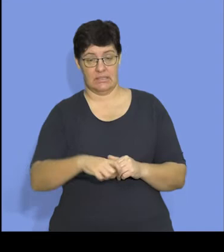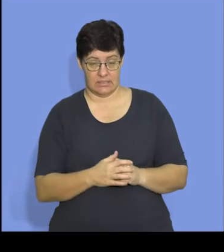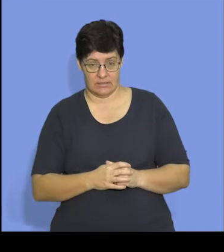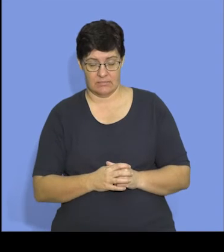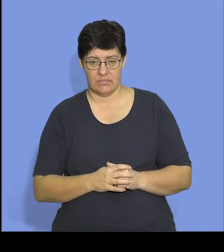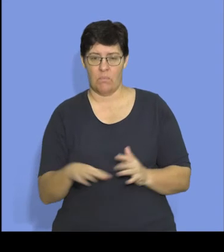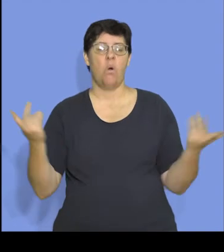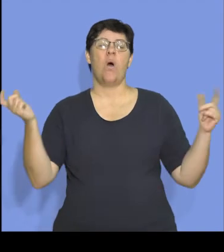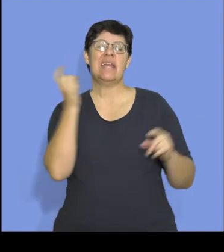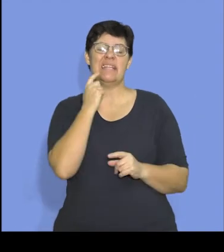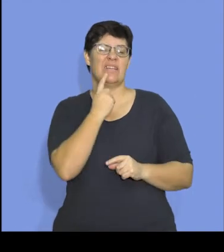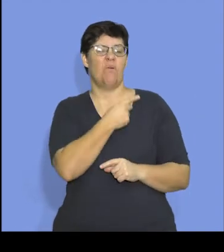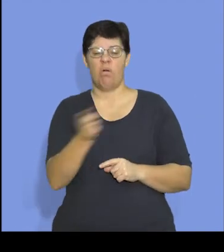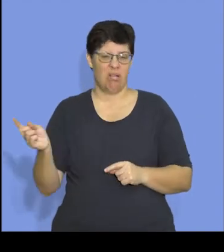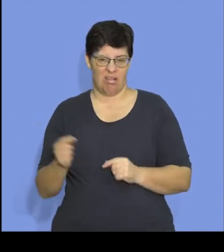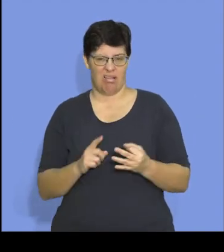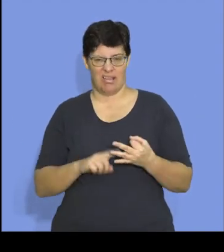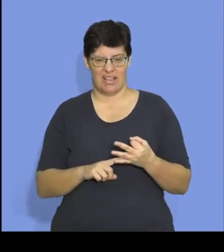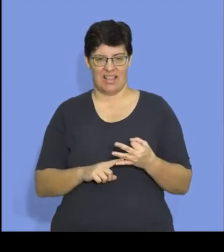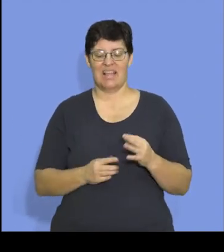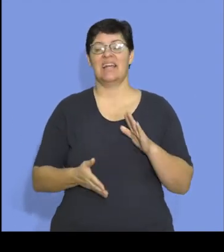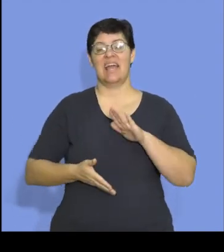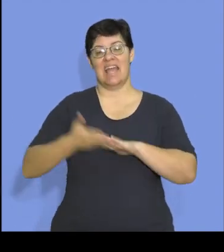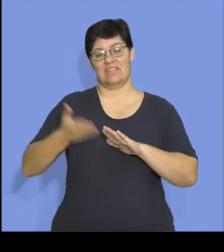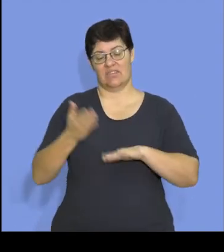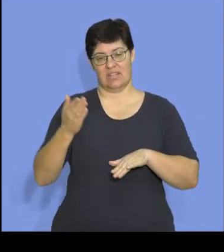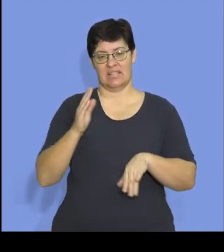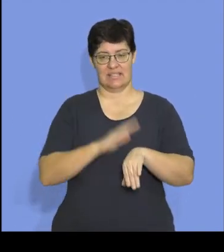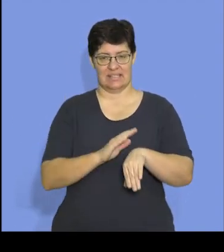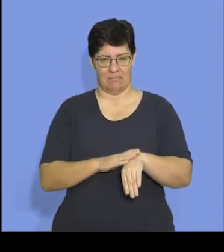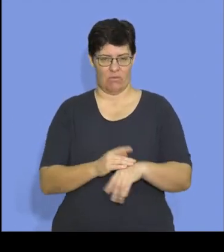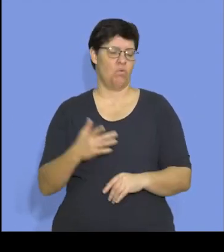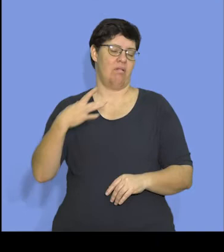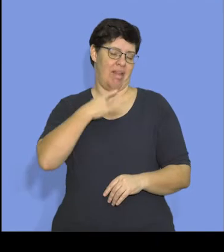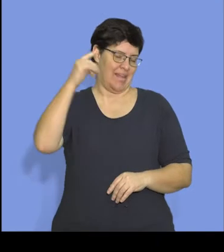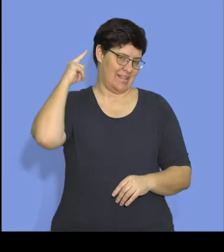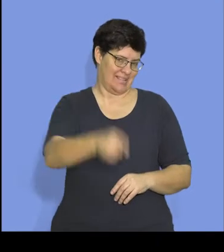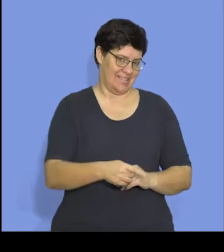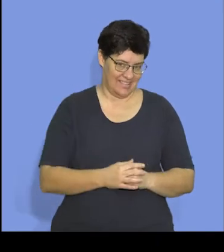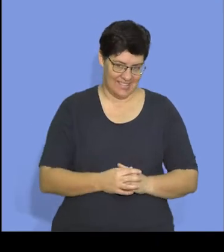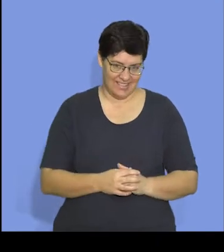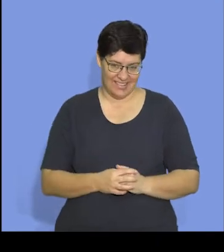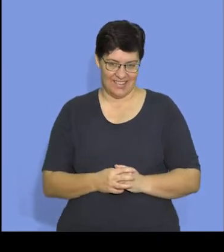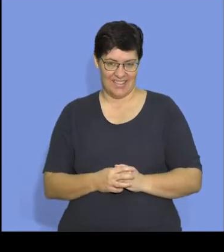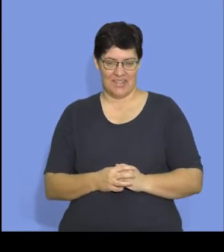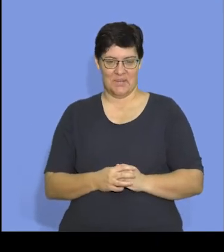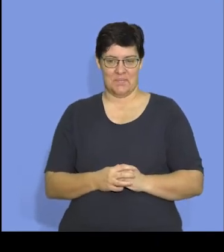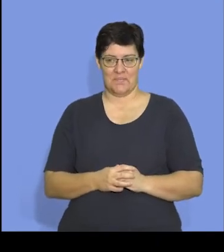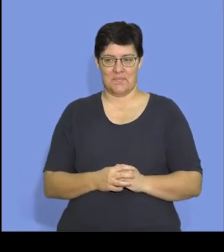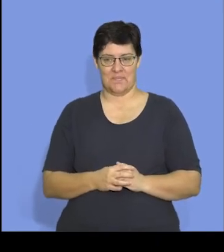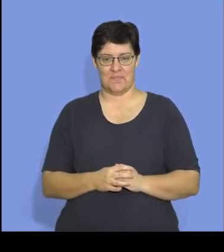of all of these, which is my acceleration time graph. We like these. So,